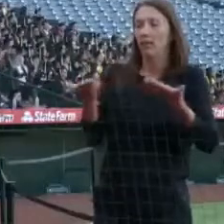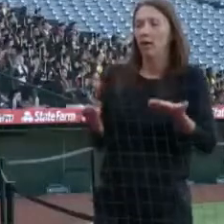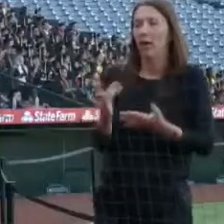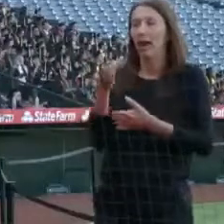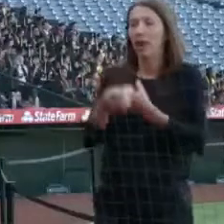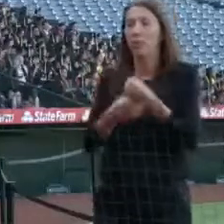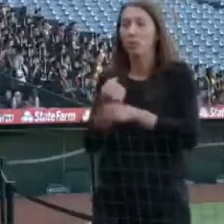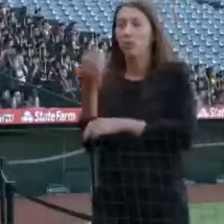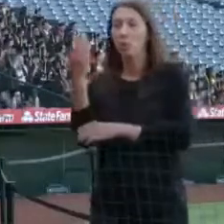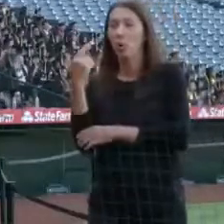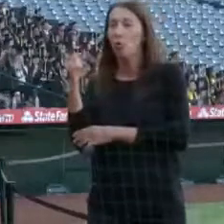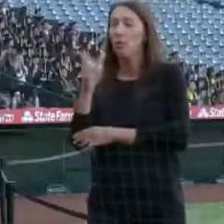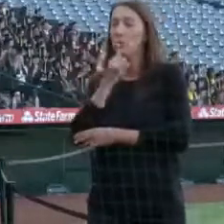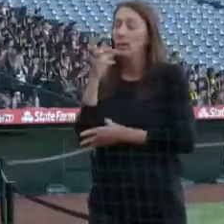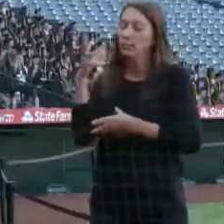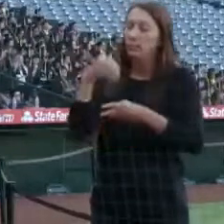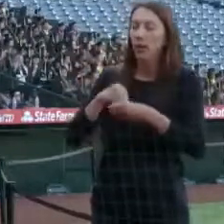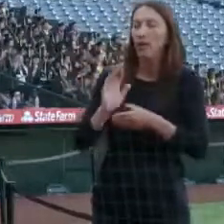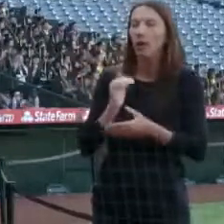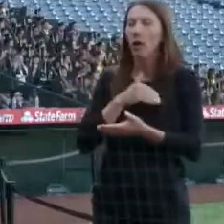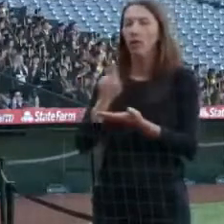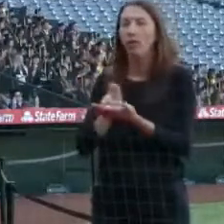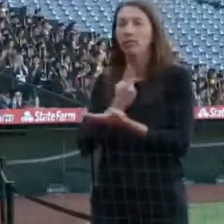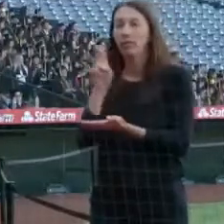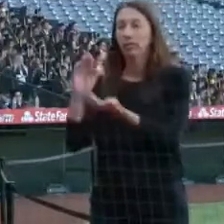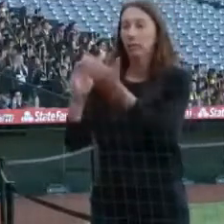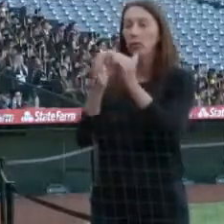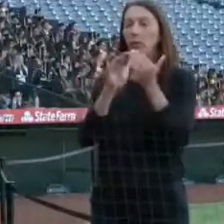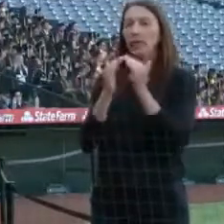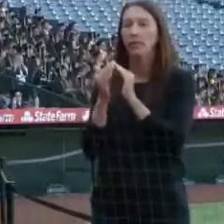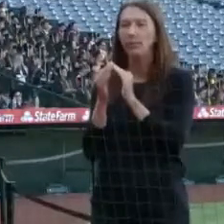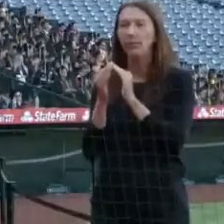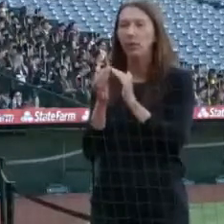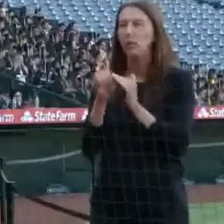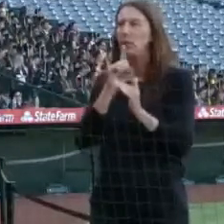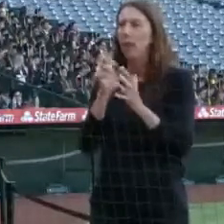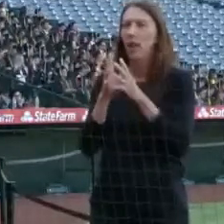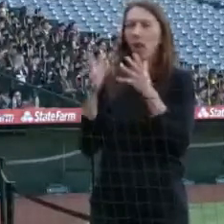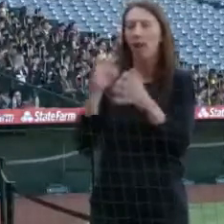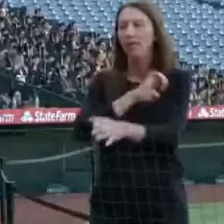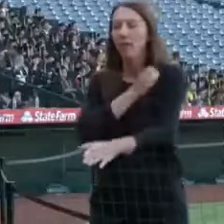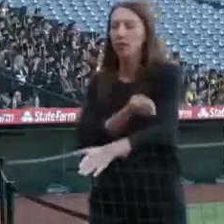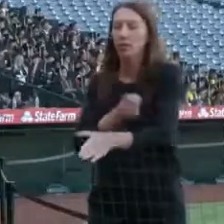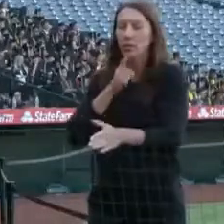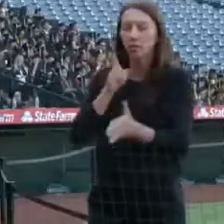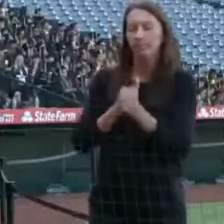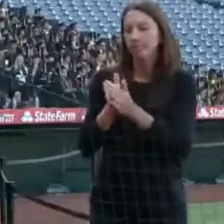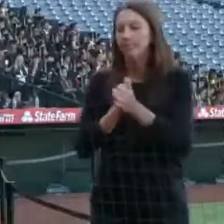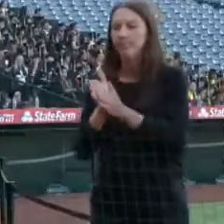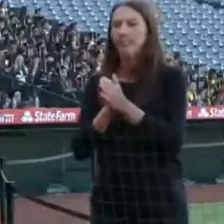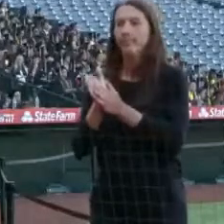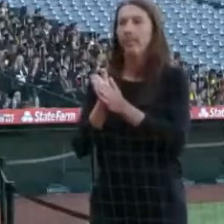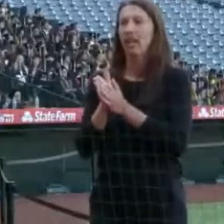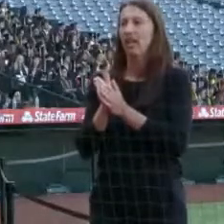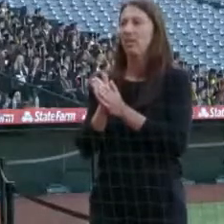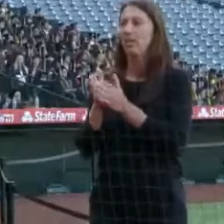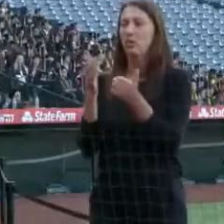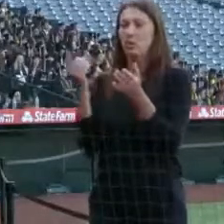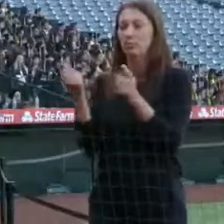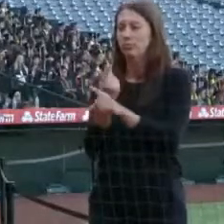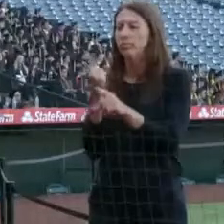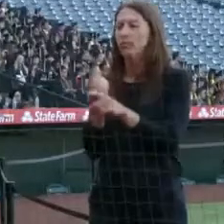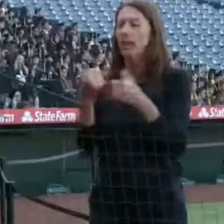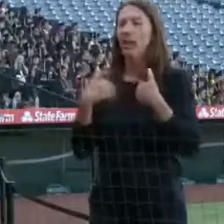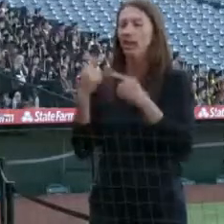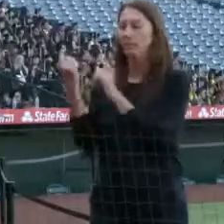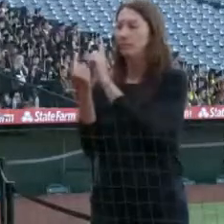has engaged our campus and our community with seemingly boundless energy. She meets regularly with community